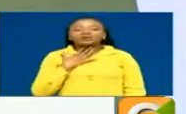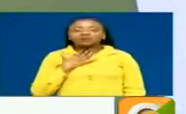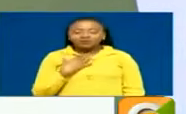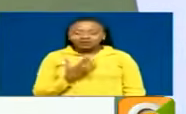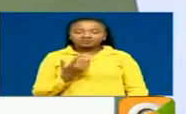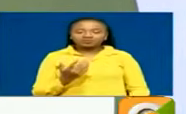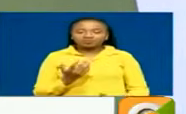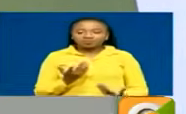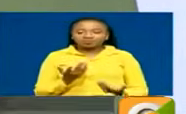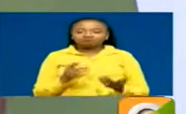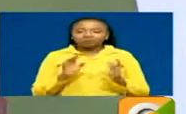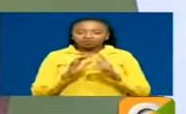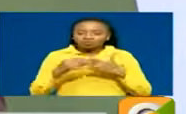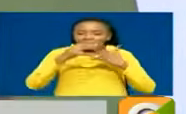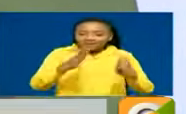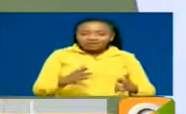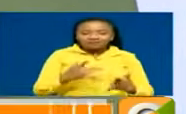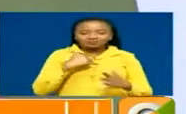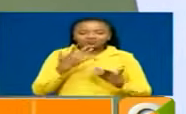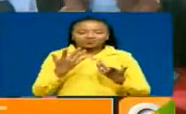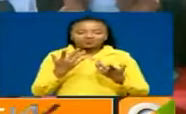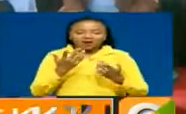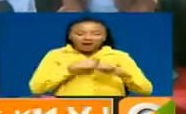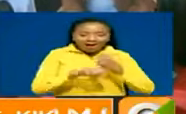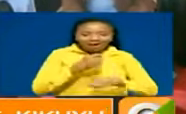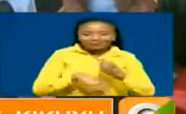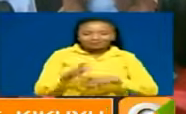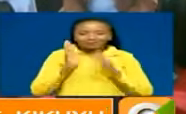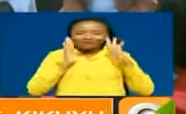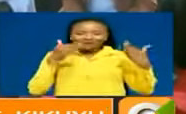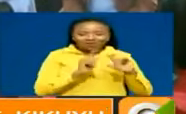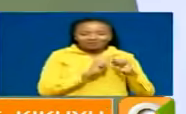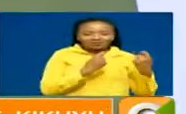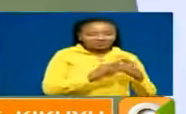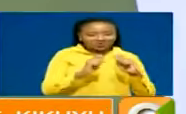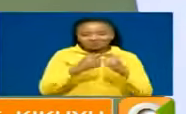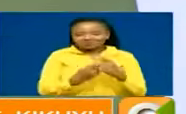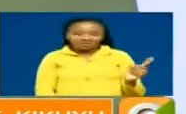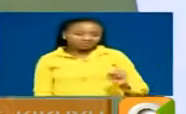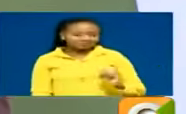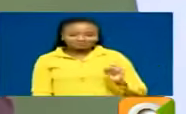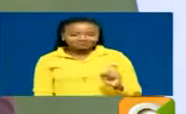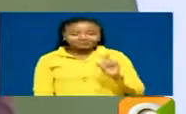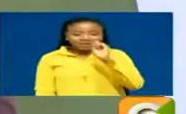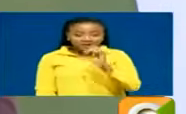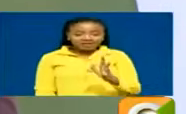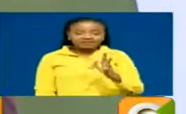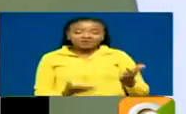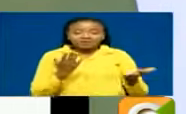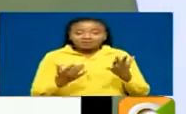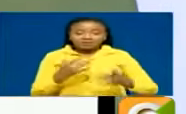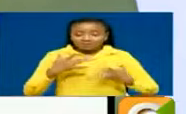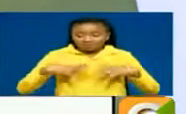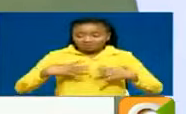leaders that is breaking free from the servitude of ethnic mobilization. If there are people who suffer,